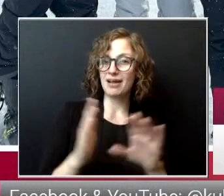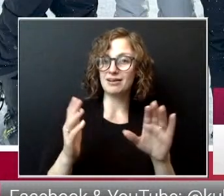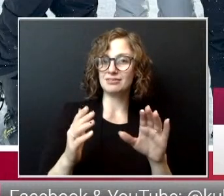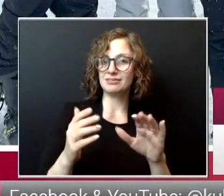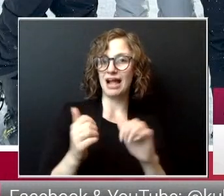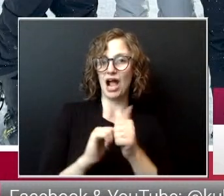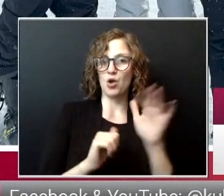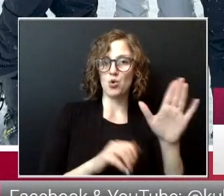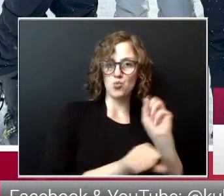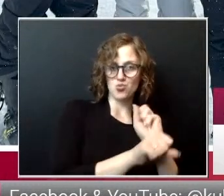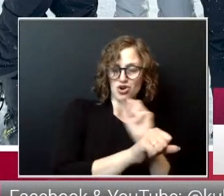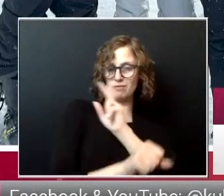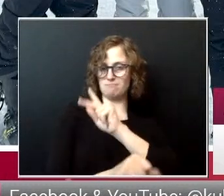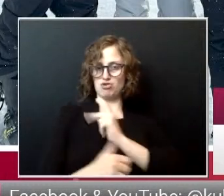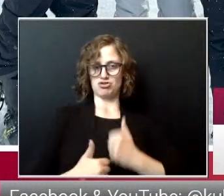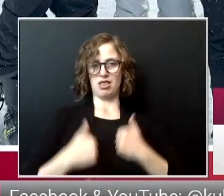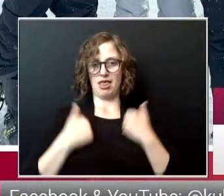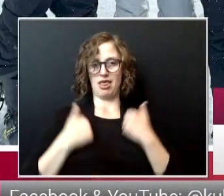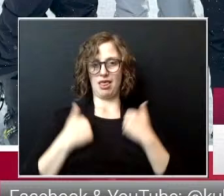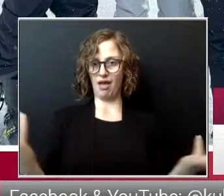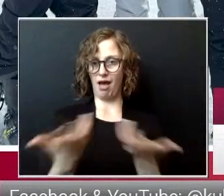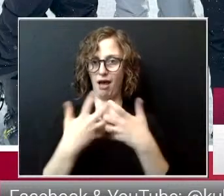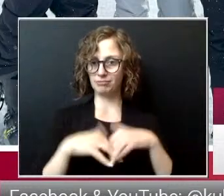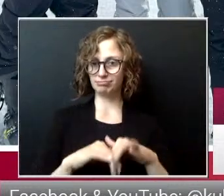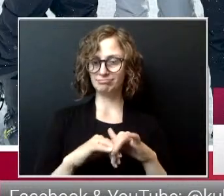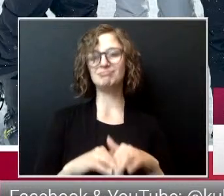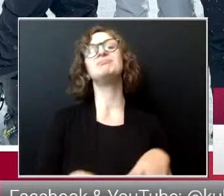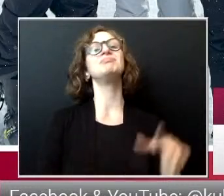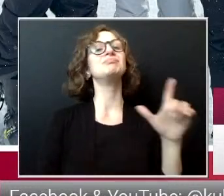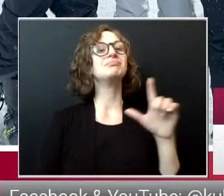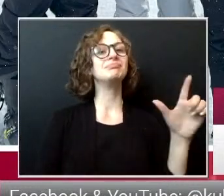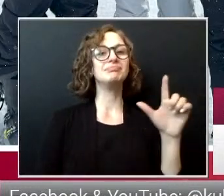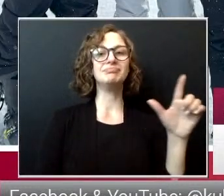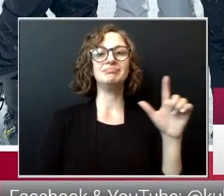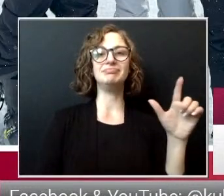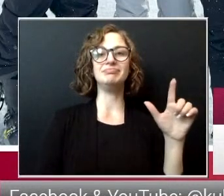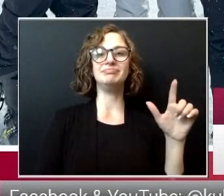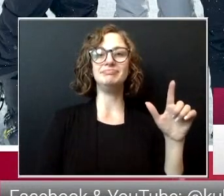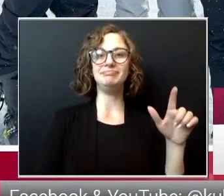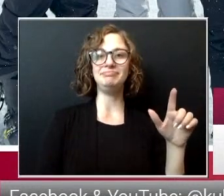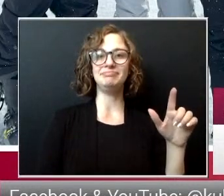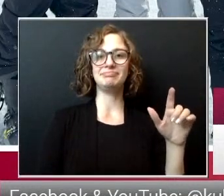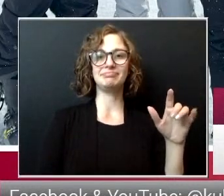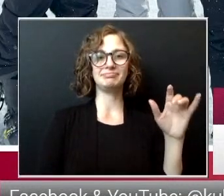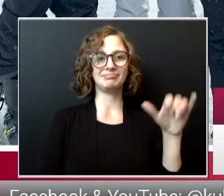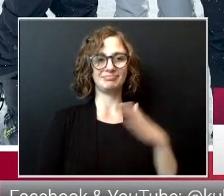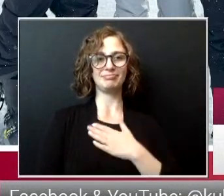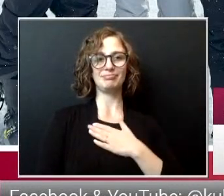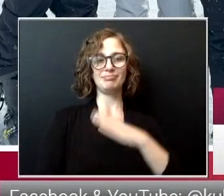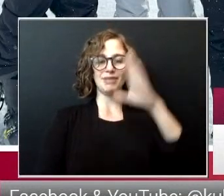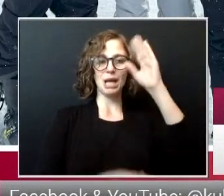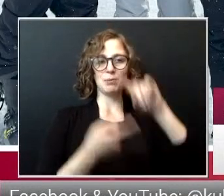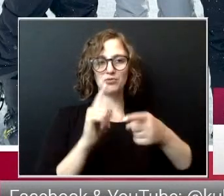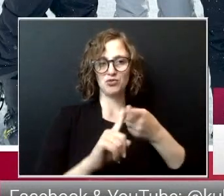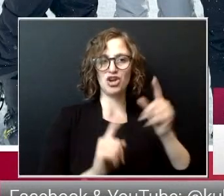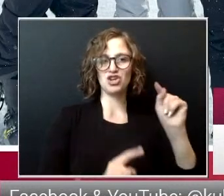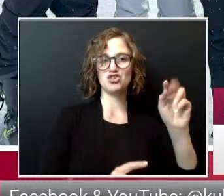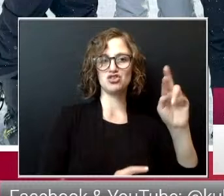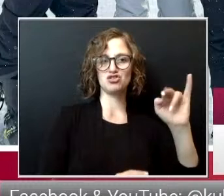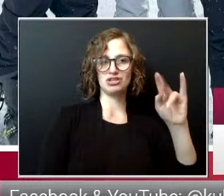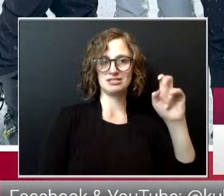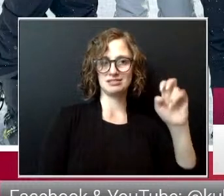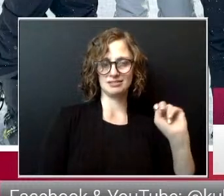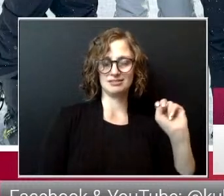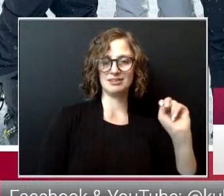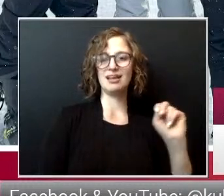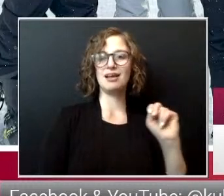intersect. The far left picture is my boyfriend Tristan and my best friend Ellie in